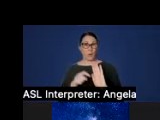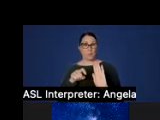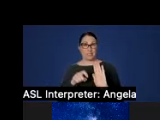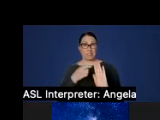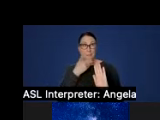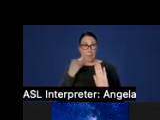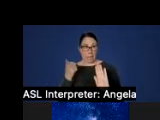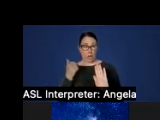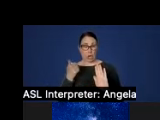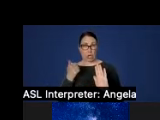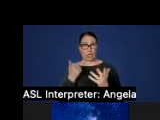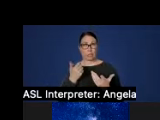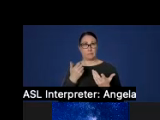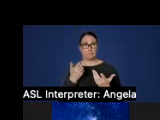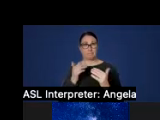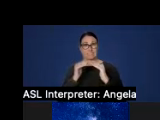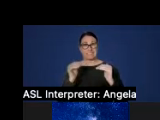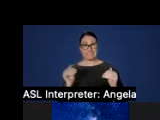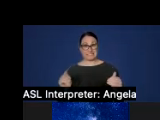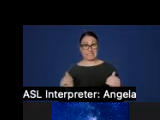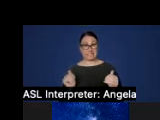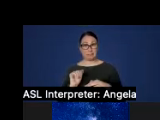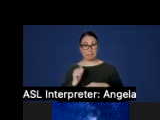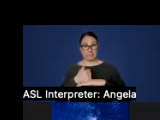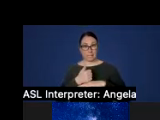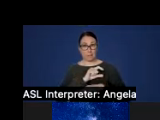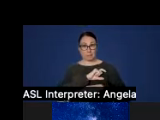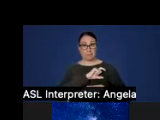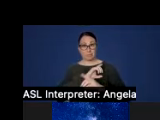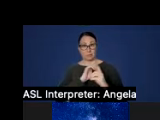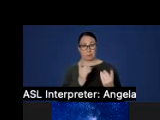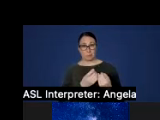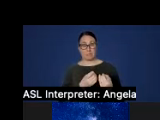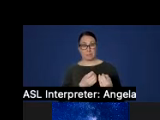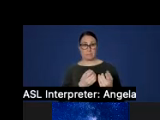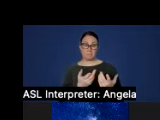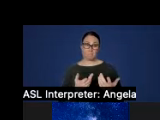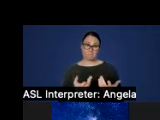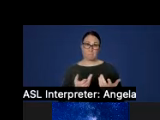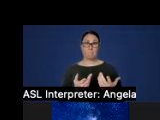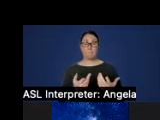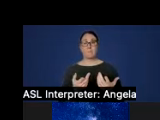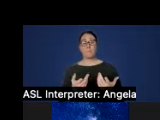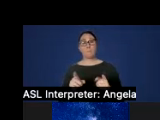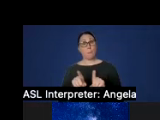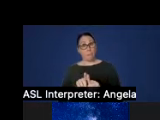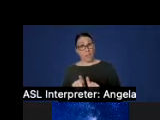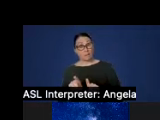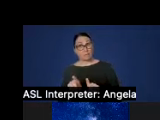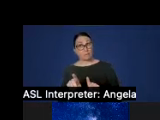better infrastructure in our law enforcement departments. But it also, if you think about it,